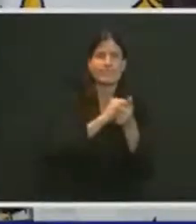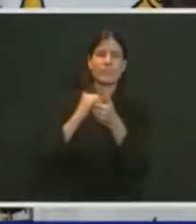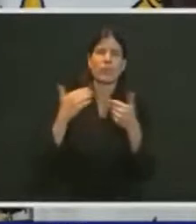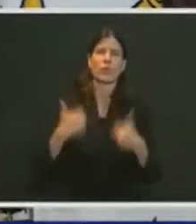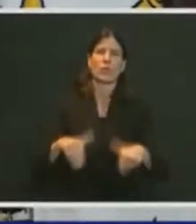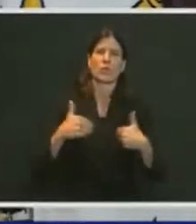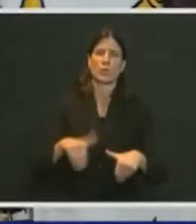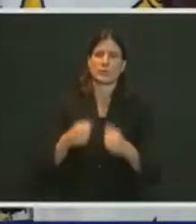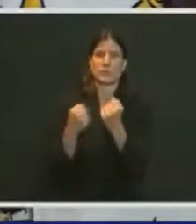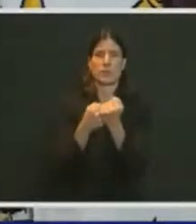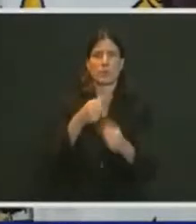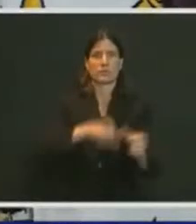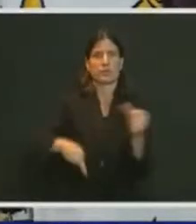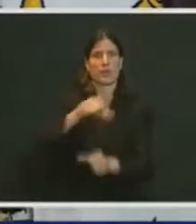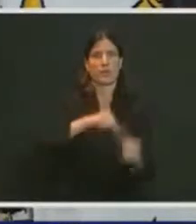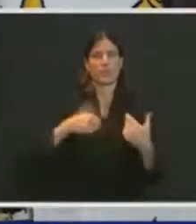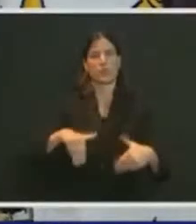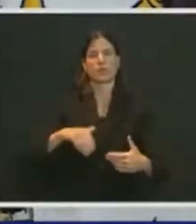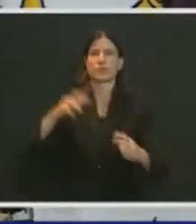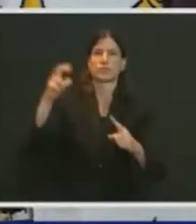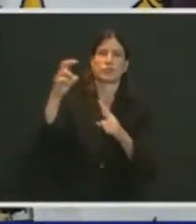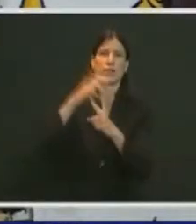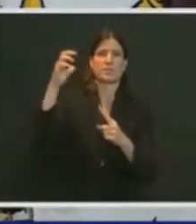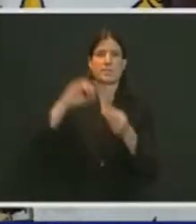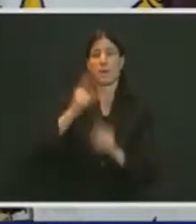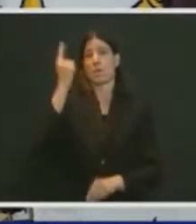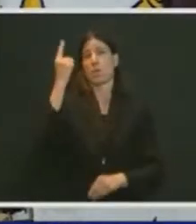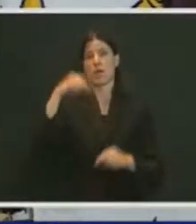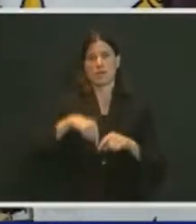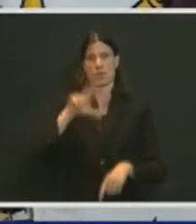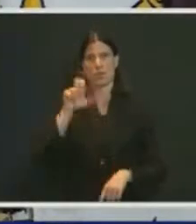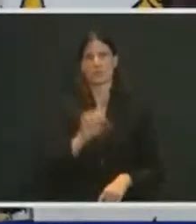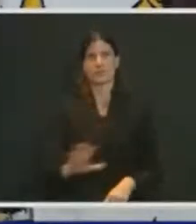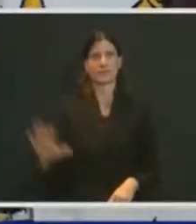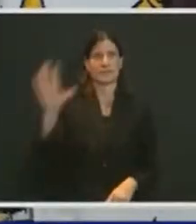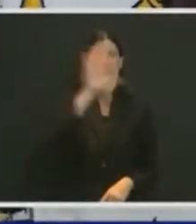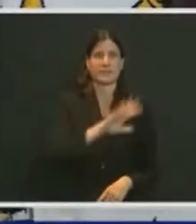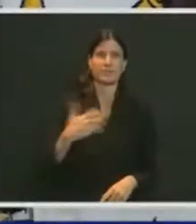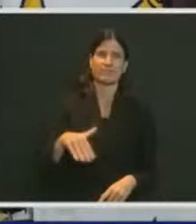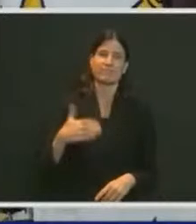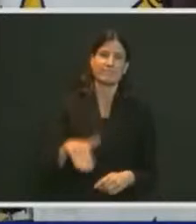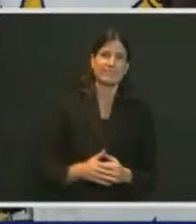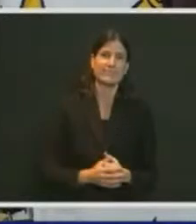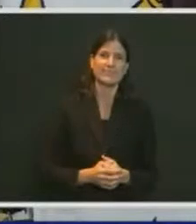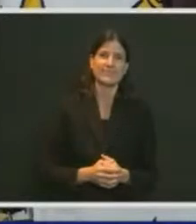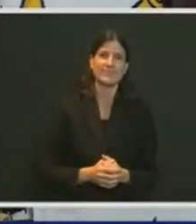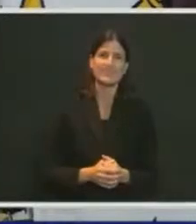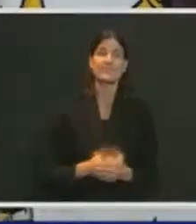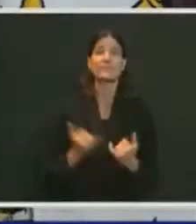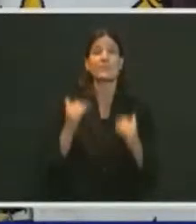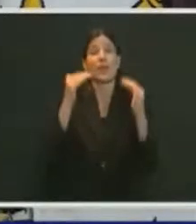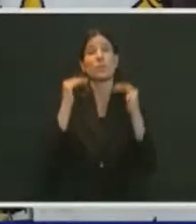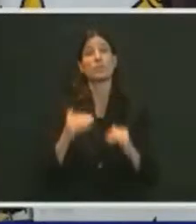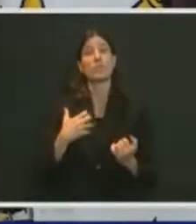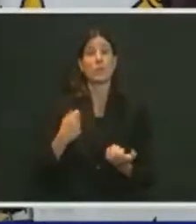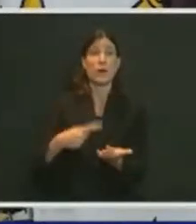Okay, today I want to spend a few minutes, as I said I would, talking about how I think about the